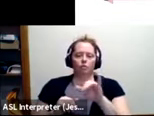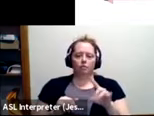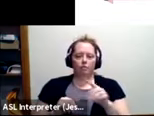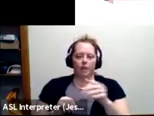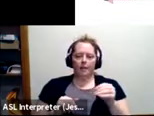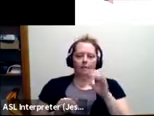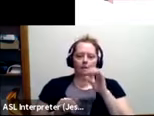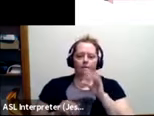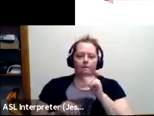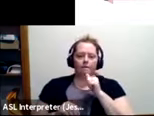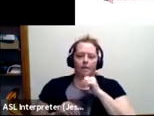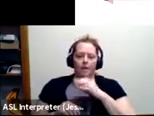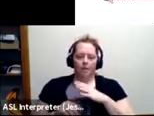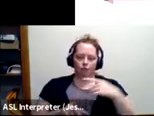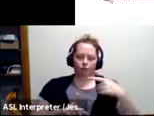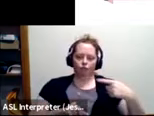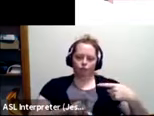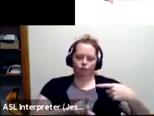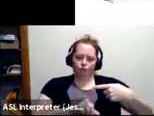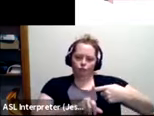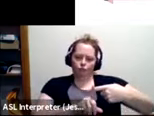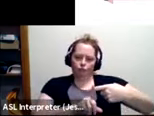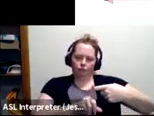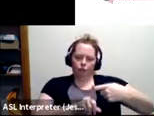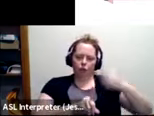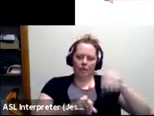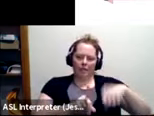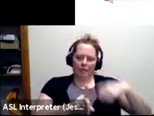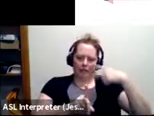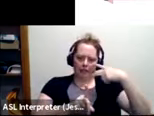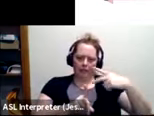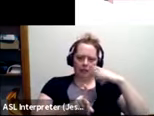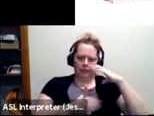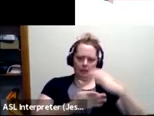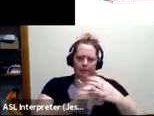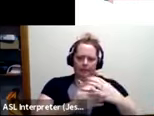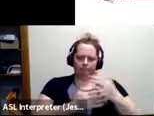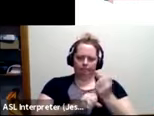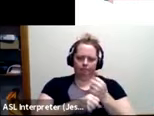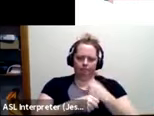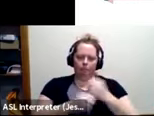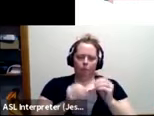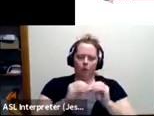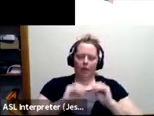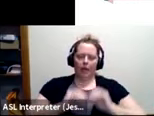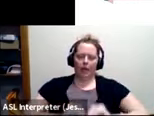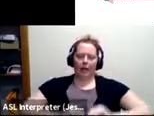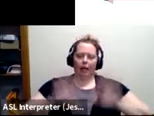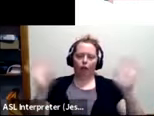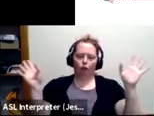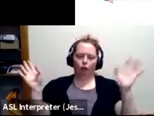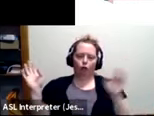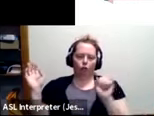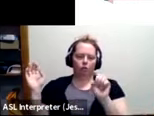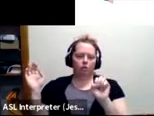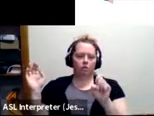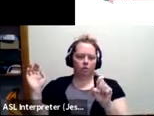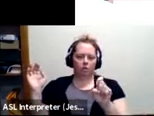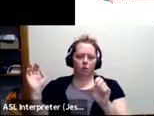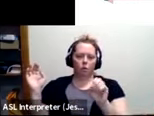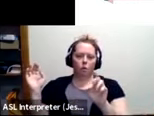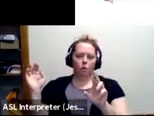down that gender binary. It's breaking down sexual orientation and what that looks like and how it